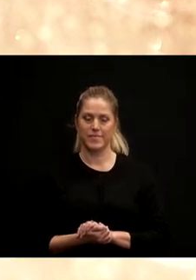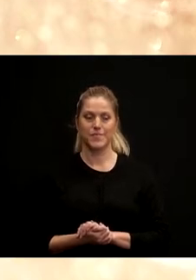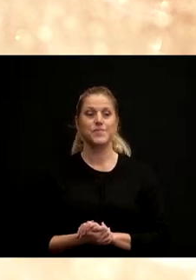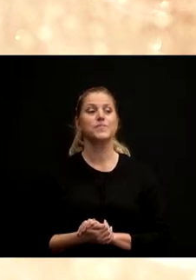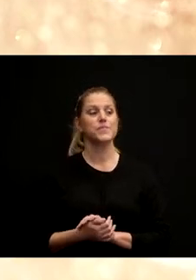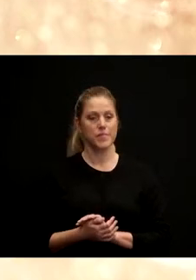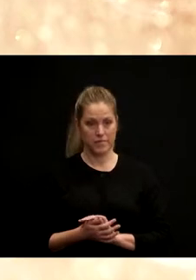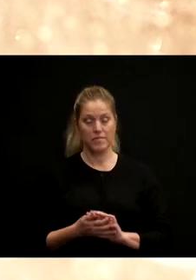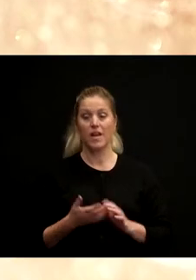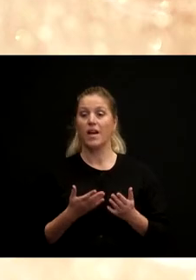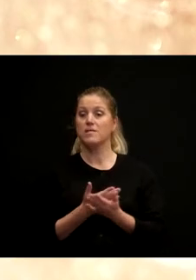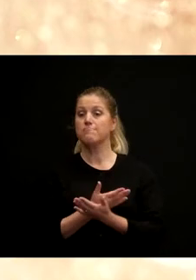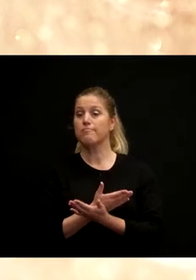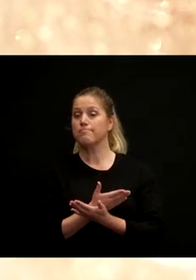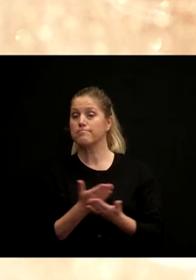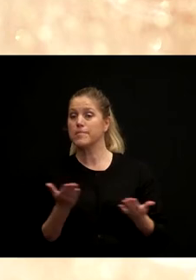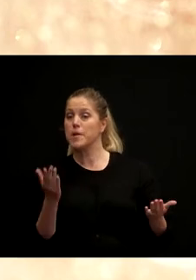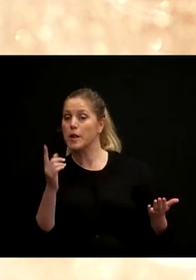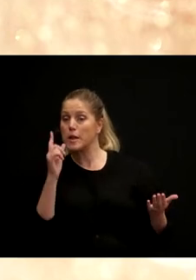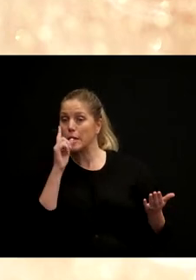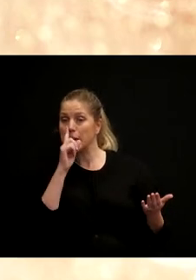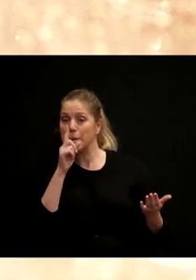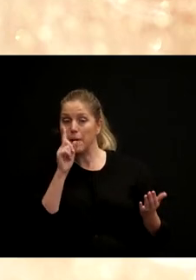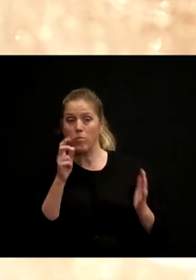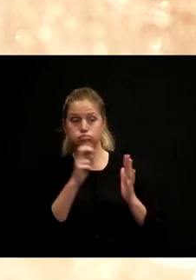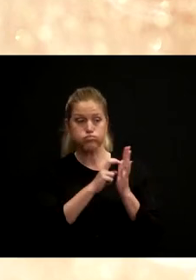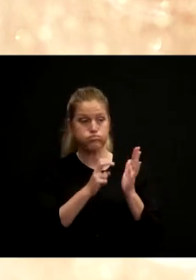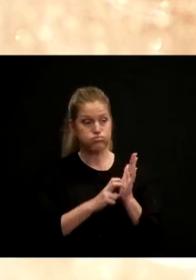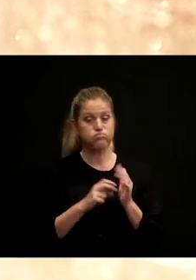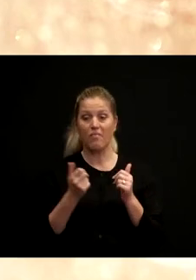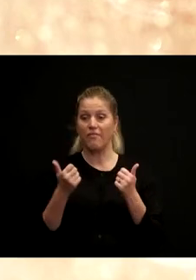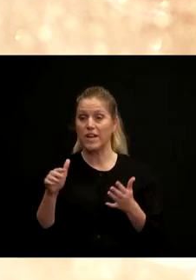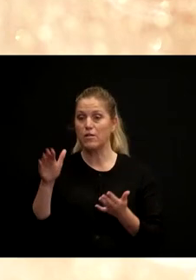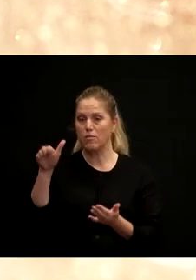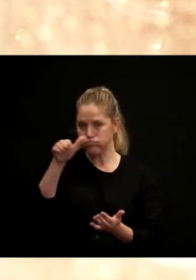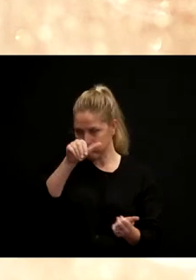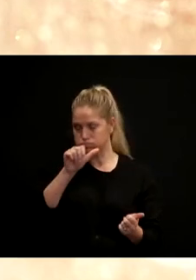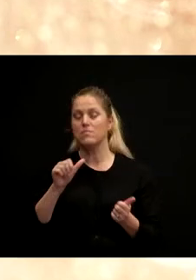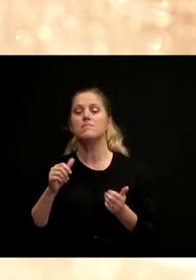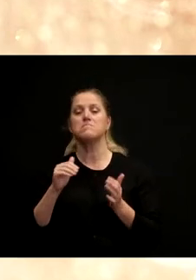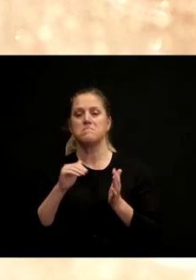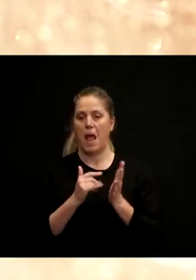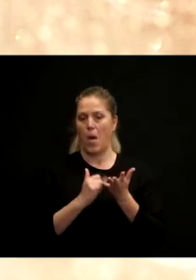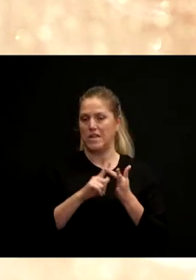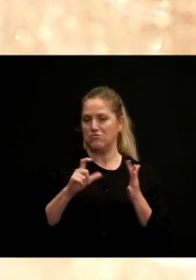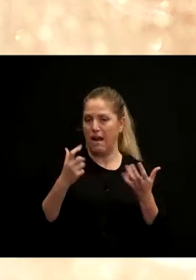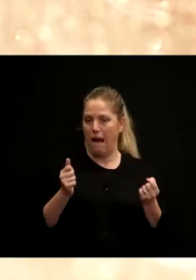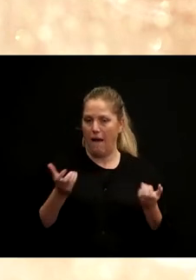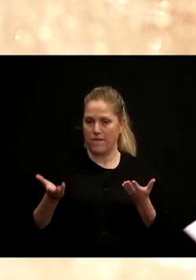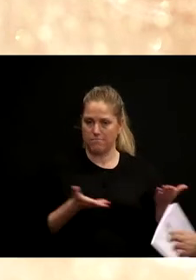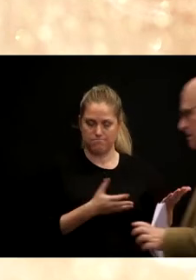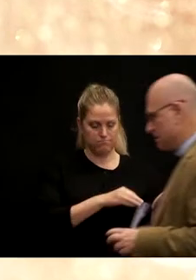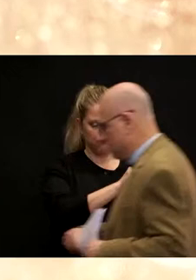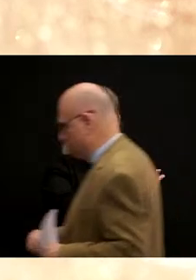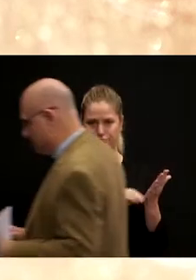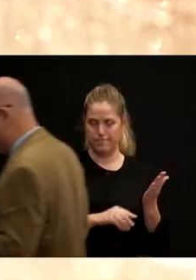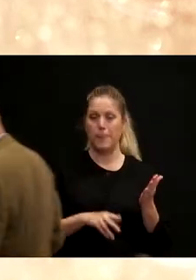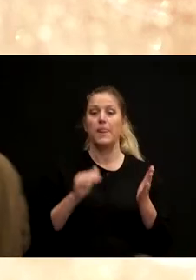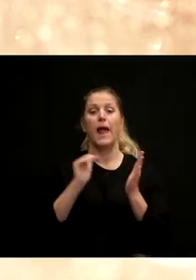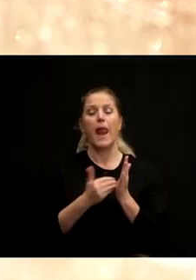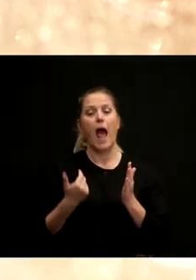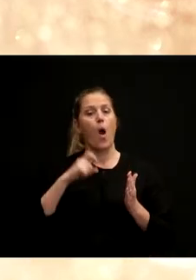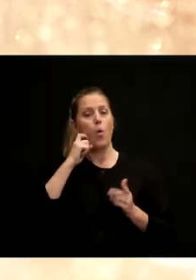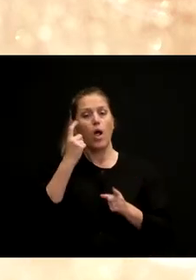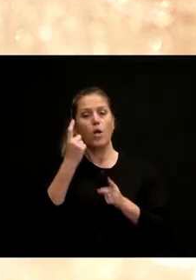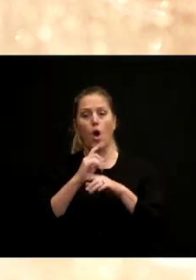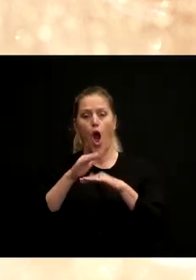All of the attendance pages are with the secretary, and we shall now continue the process of discernment from yesterday. The process which